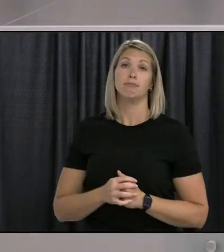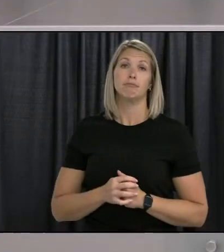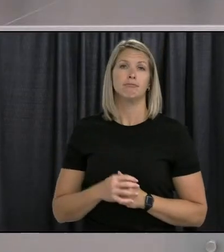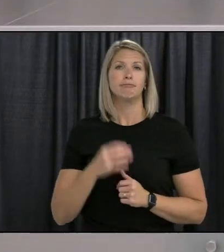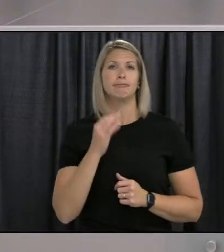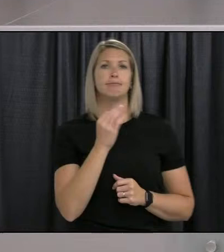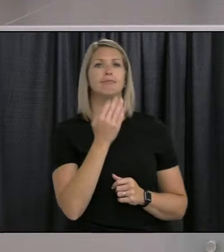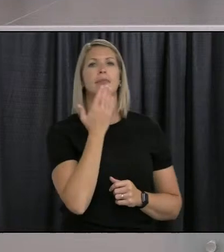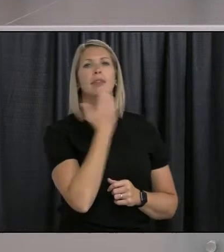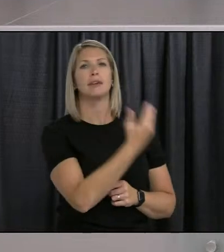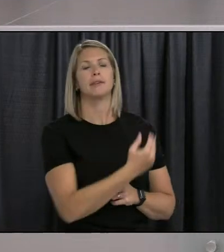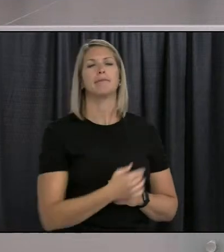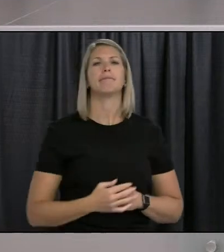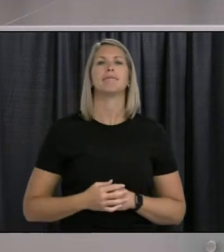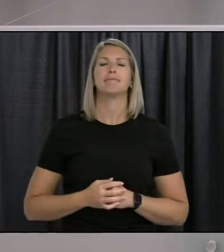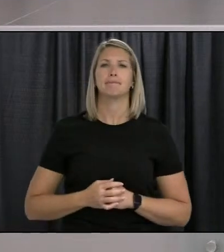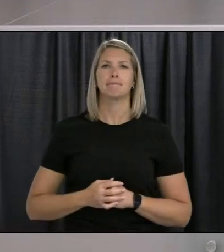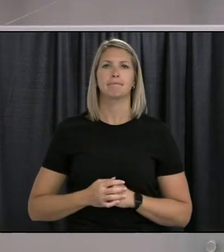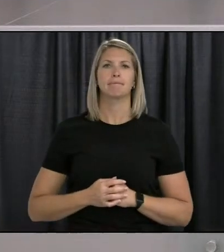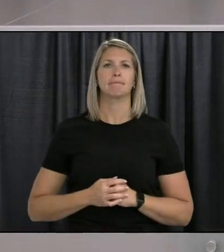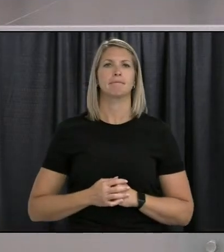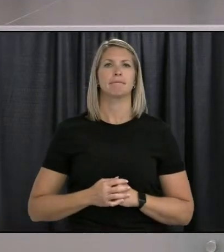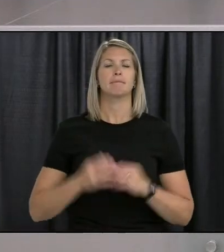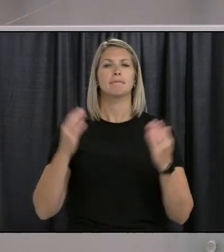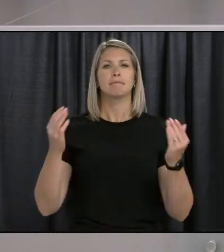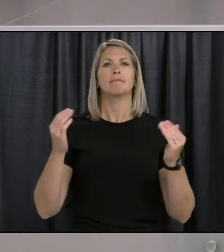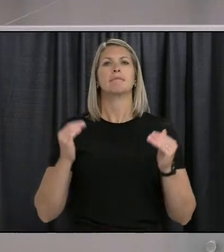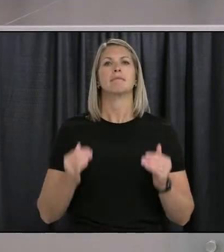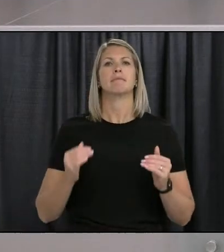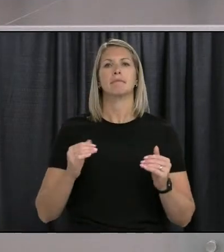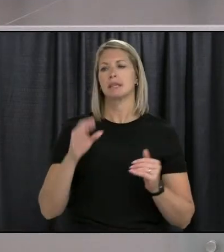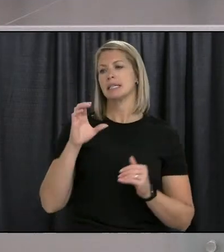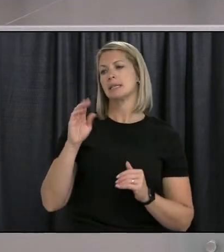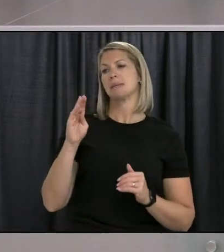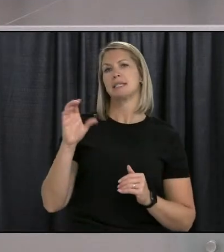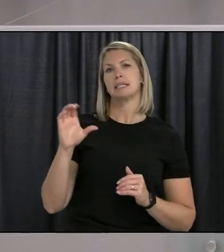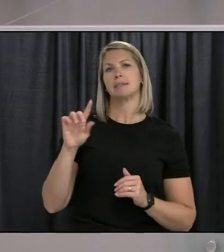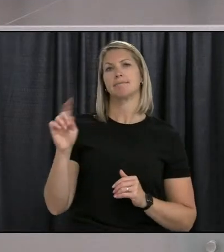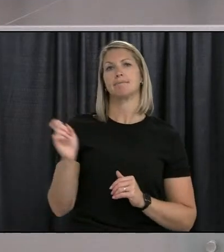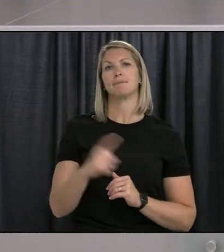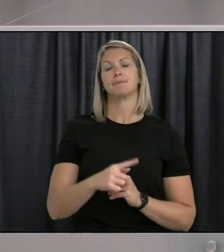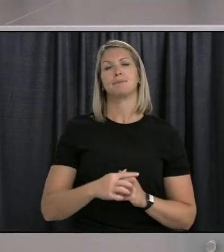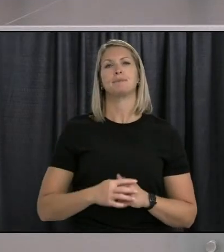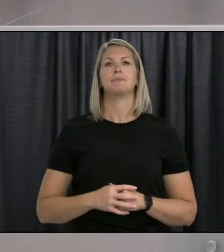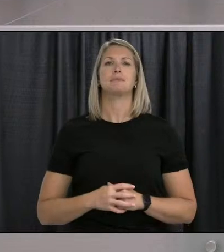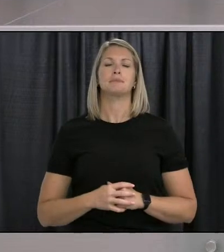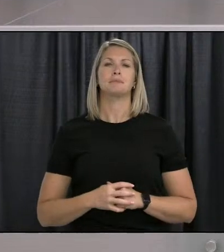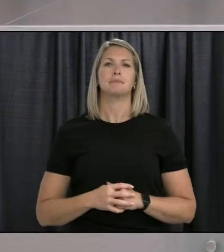Thank you. Our next questions are from Peter Cowan of CBC News. Please go ahead.